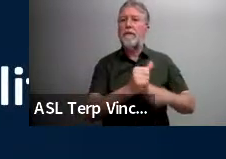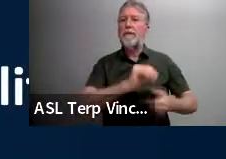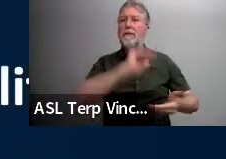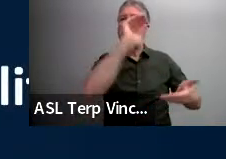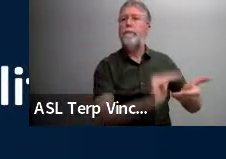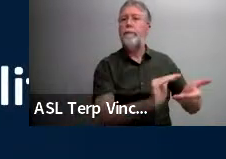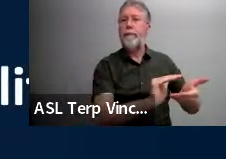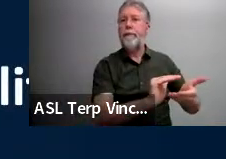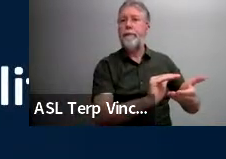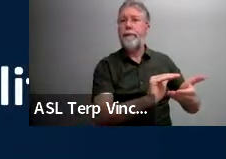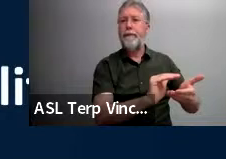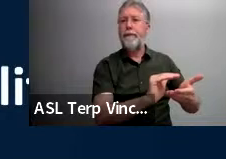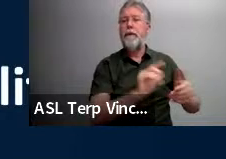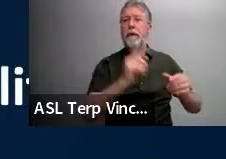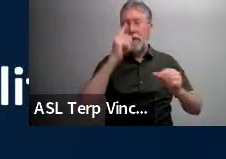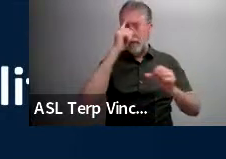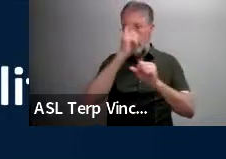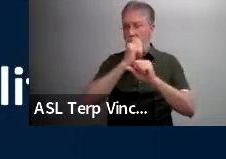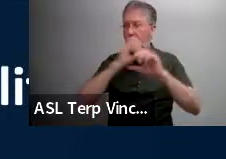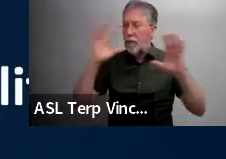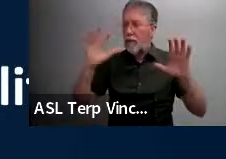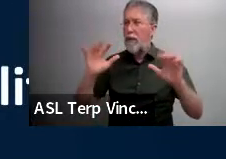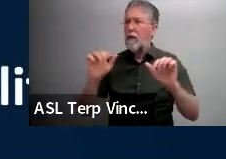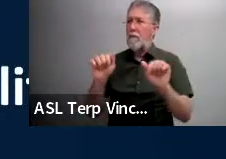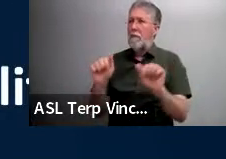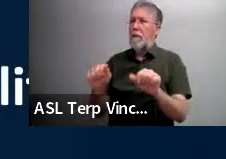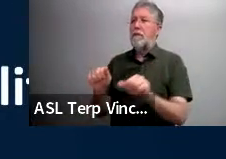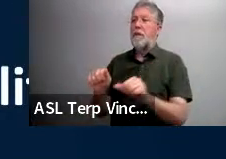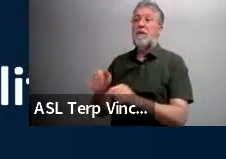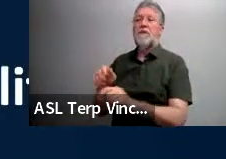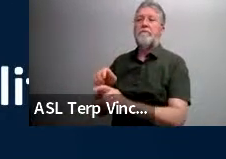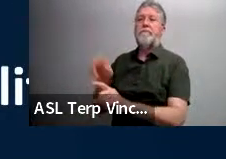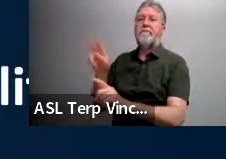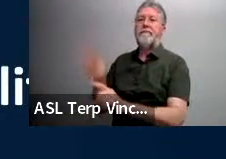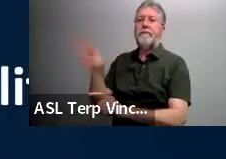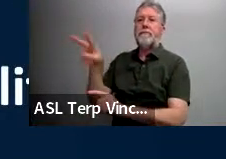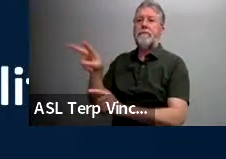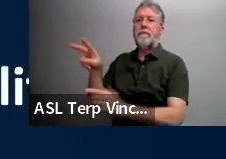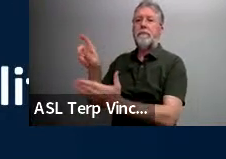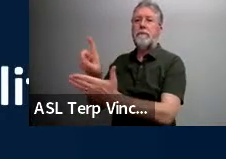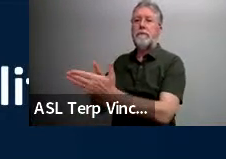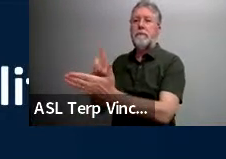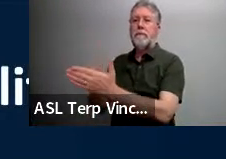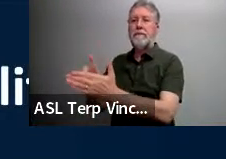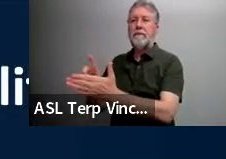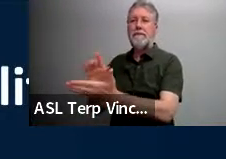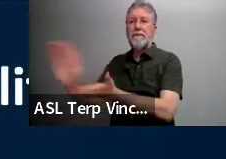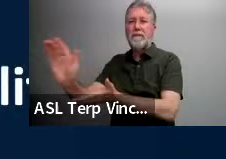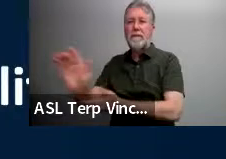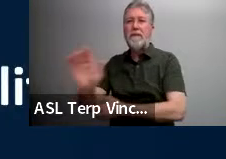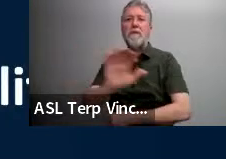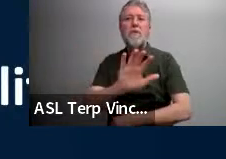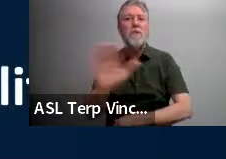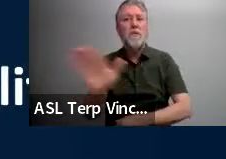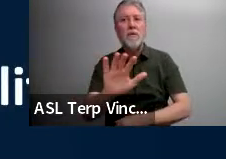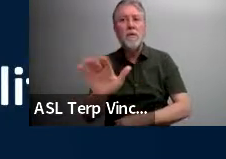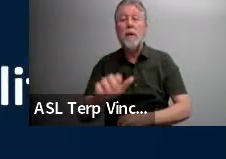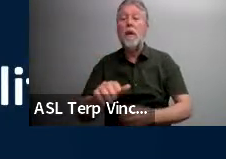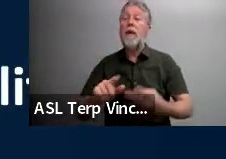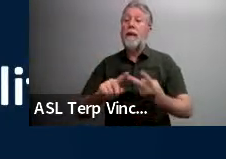of potentially discriminatory outcomes, but also things like how to safeguard